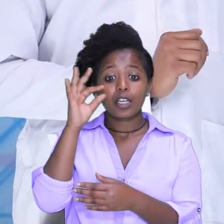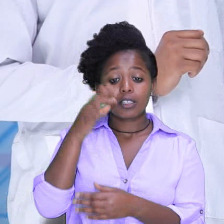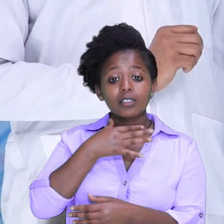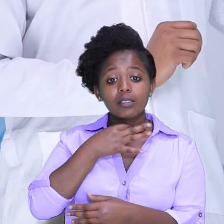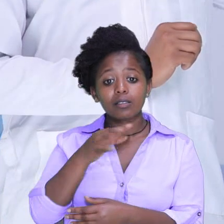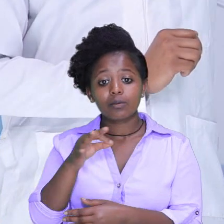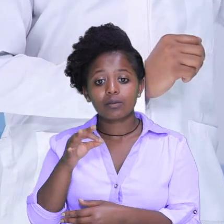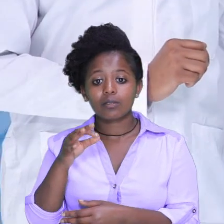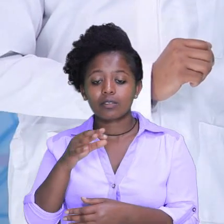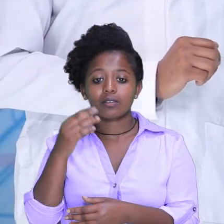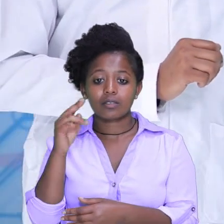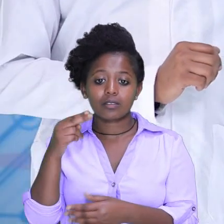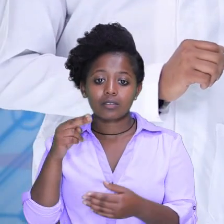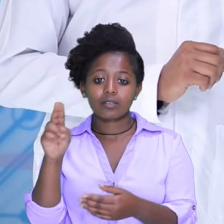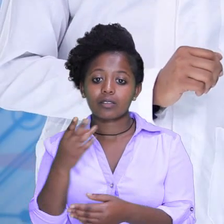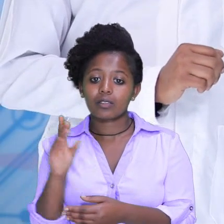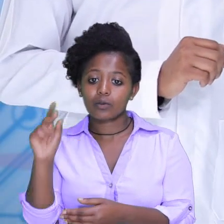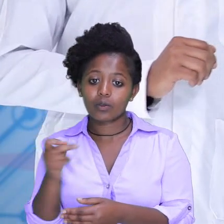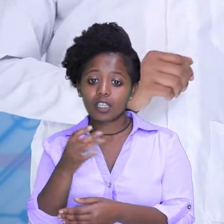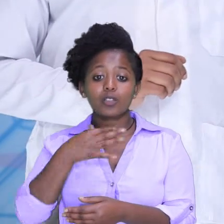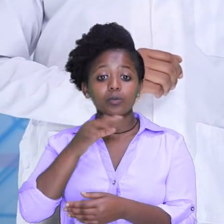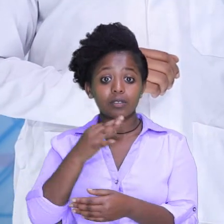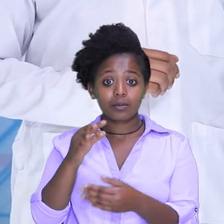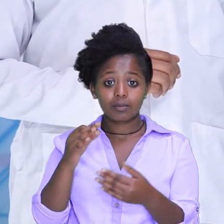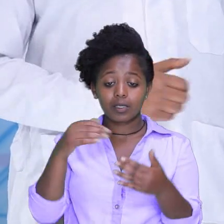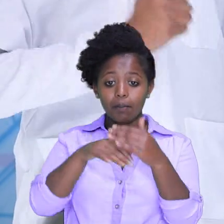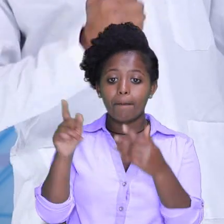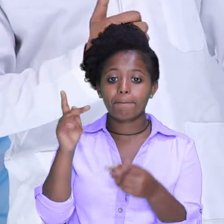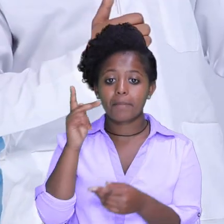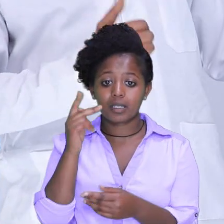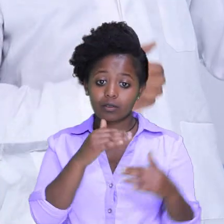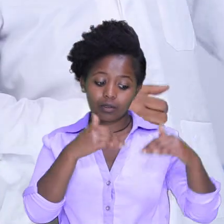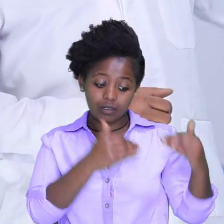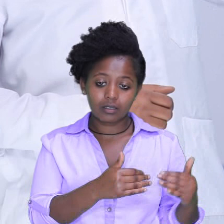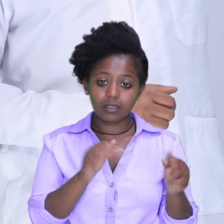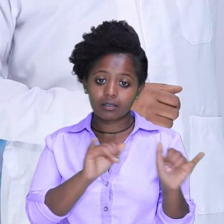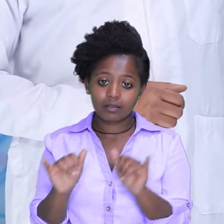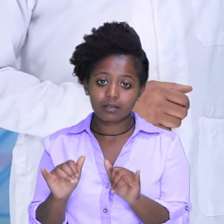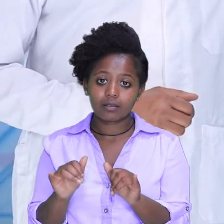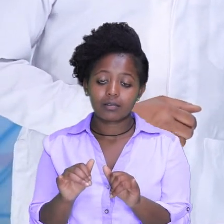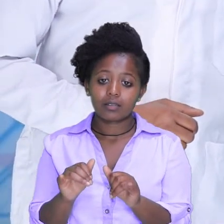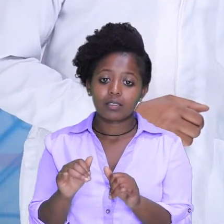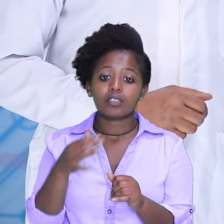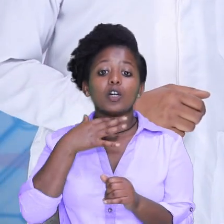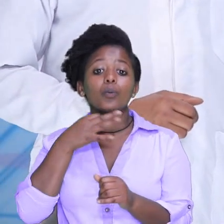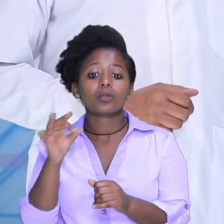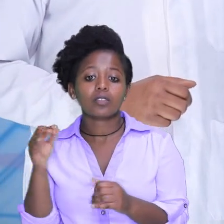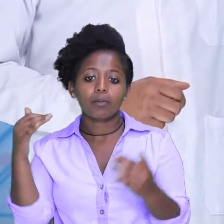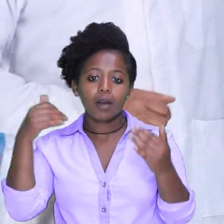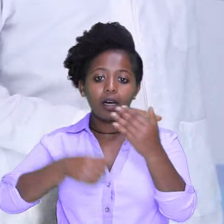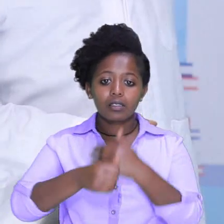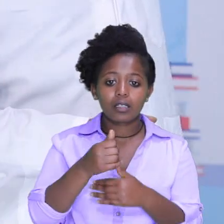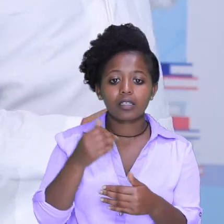Muslim. Attack on Hindu by Muslim in Pakistan. On the other side, the Muslim was attacked